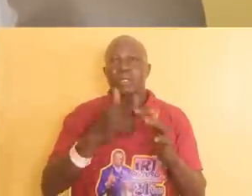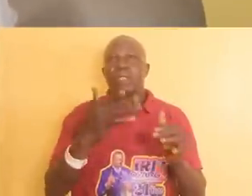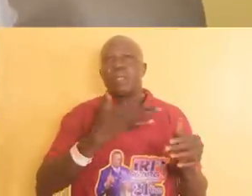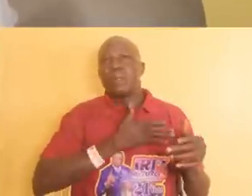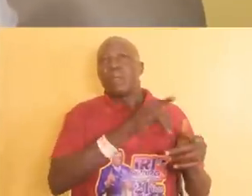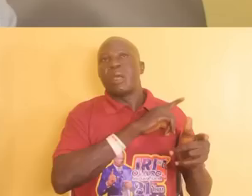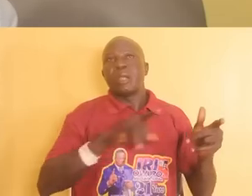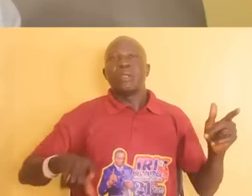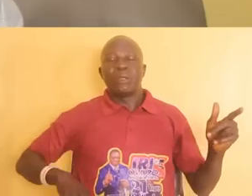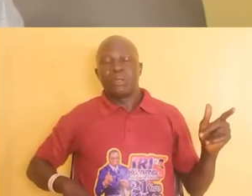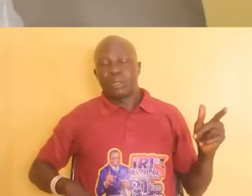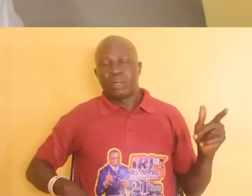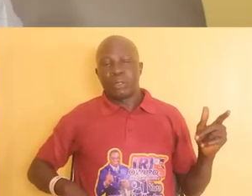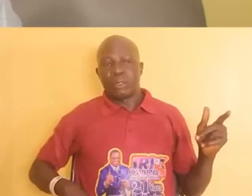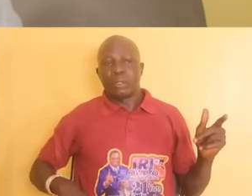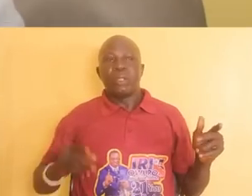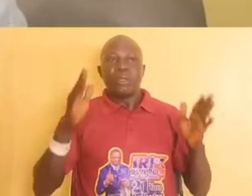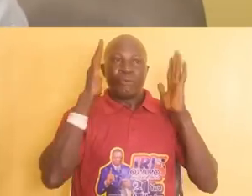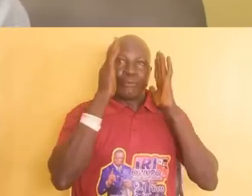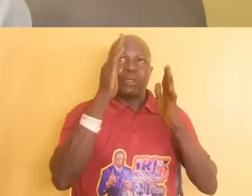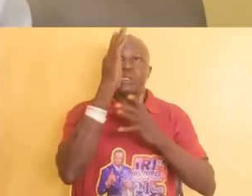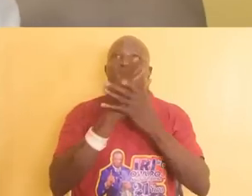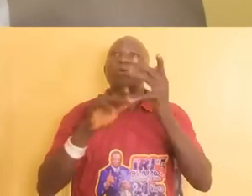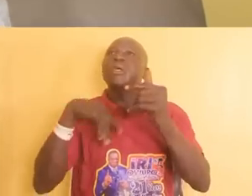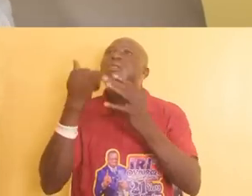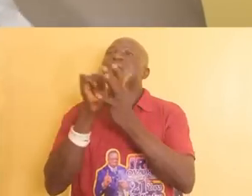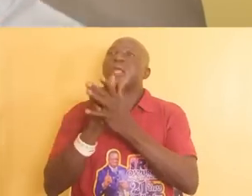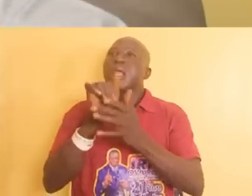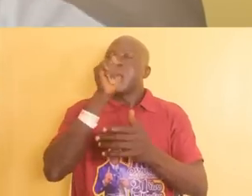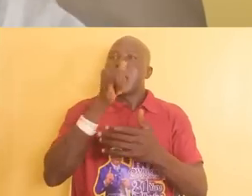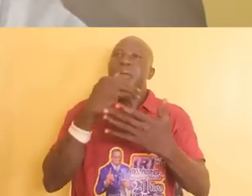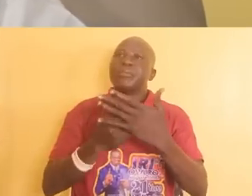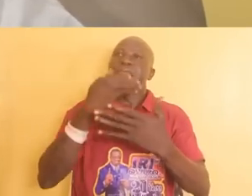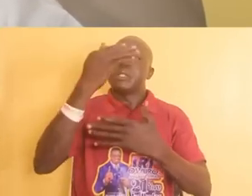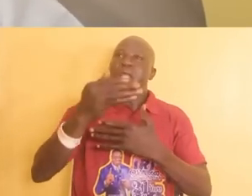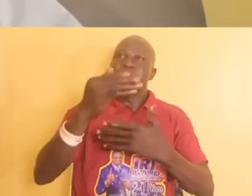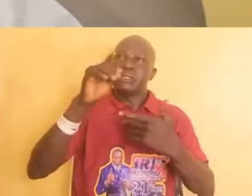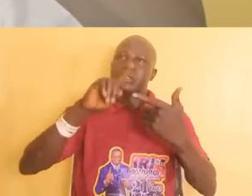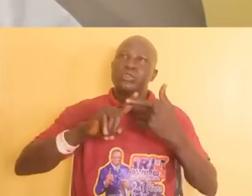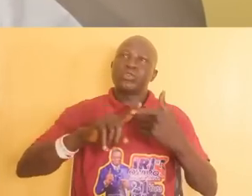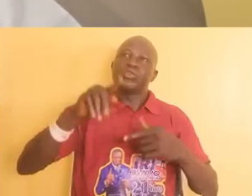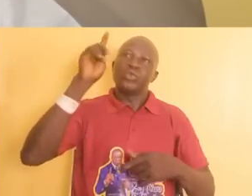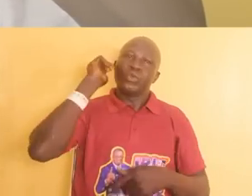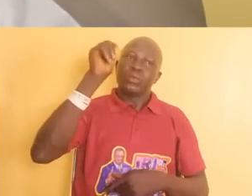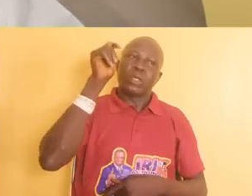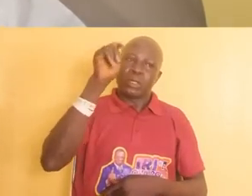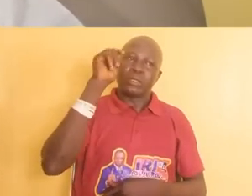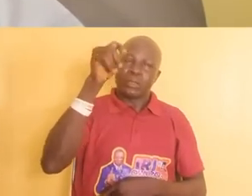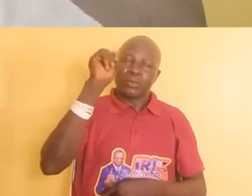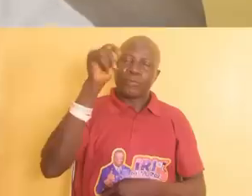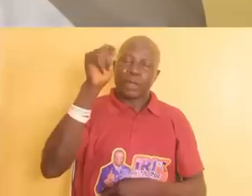over? In Jesus' name alone, praise somebody. I'm sure that I am blessed. Let